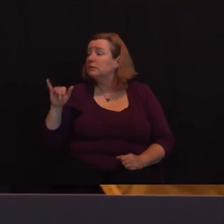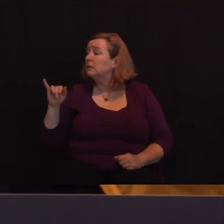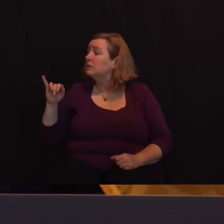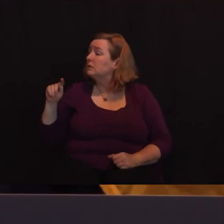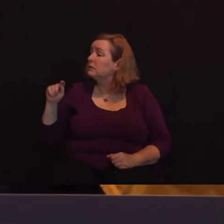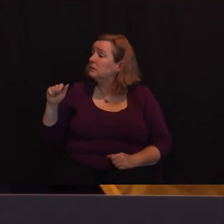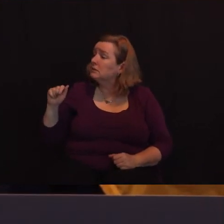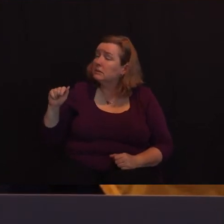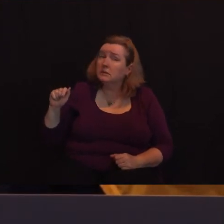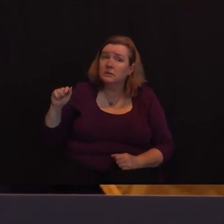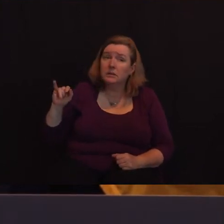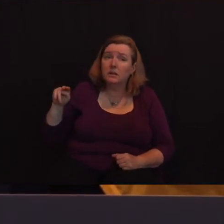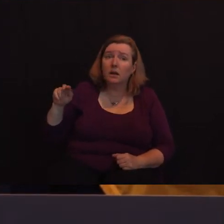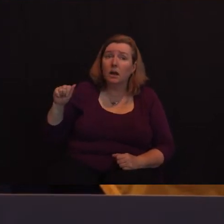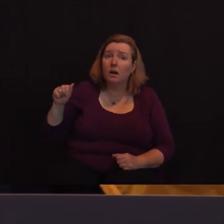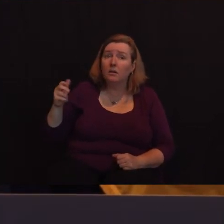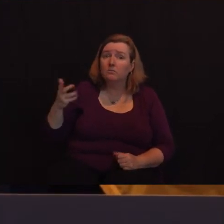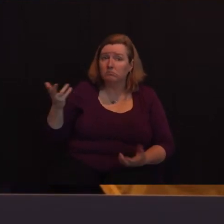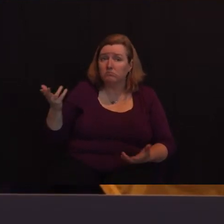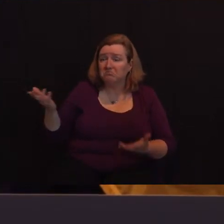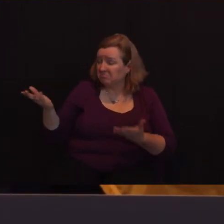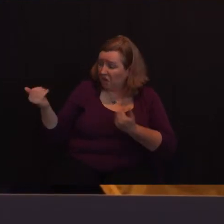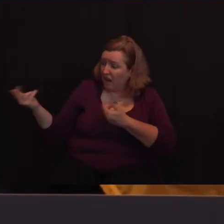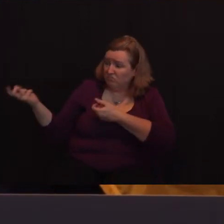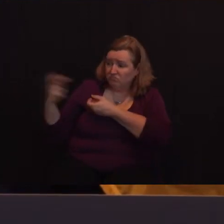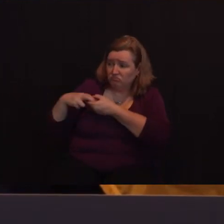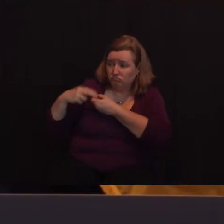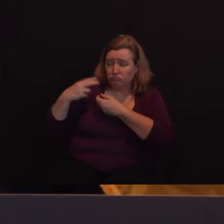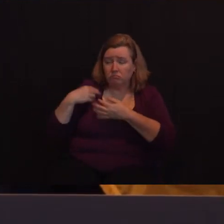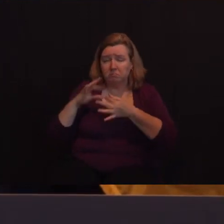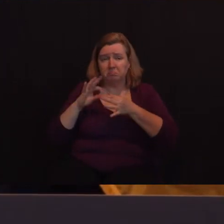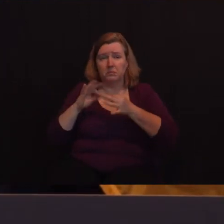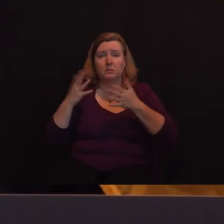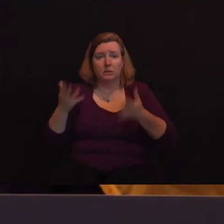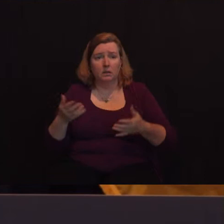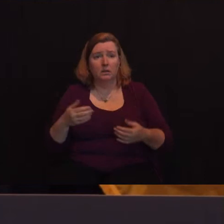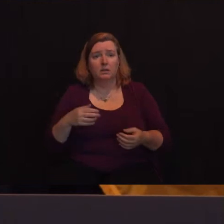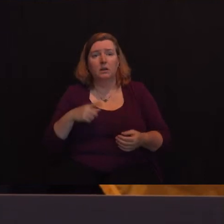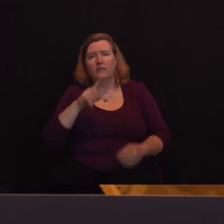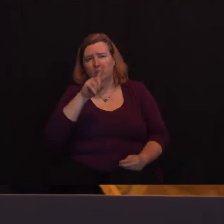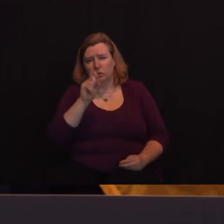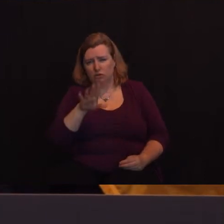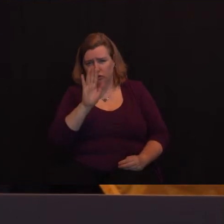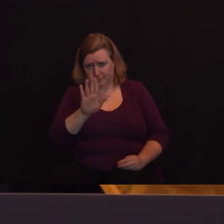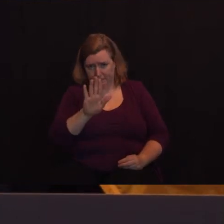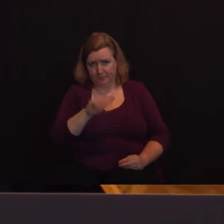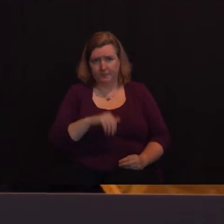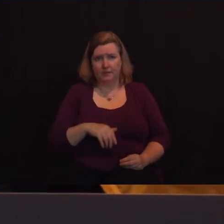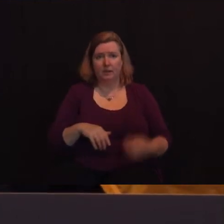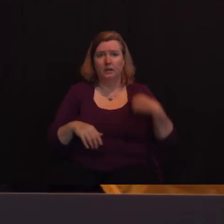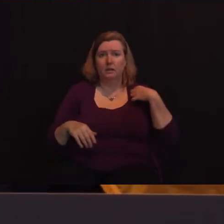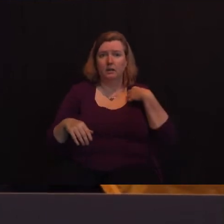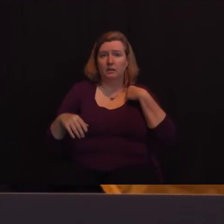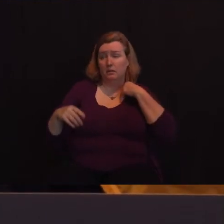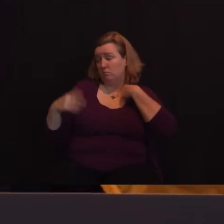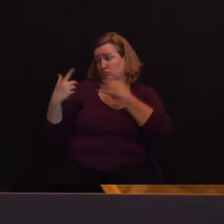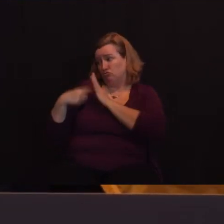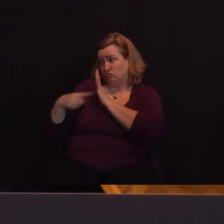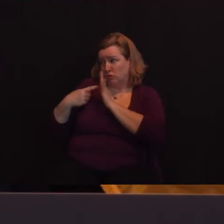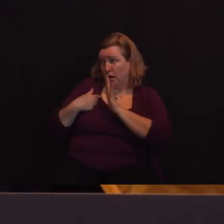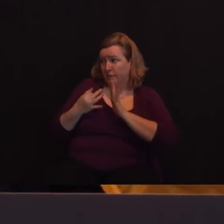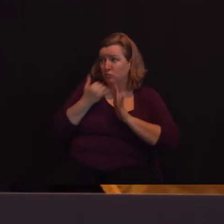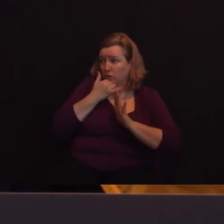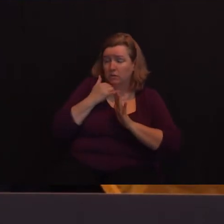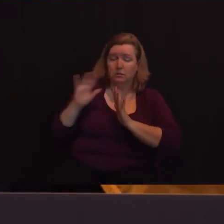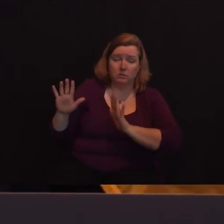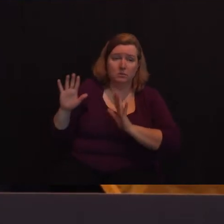in. I'm going to deliberately try to answer the RT question because I think, and then you all will correct it, because I think what you're looking